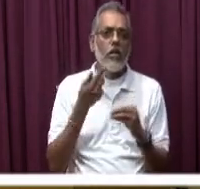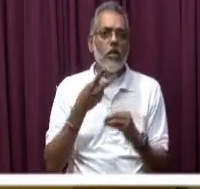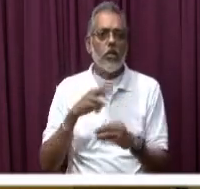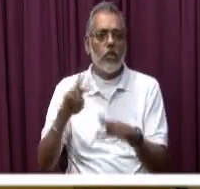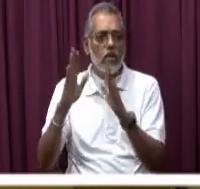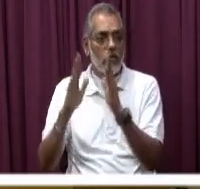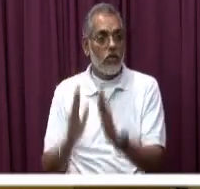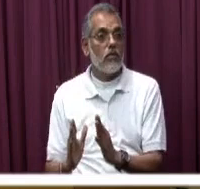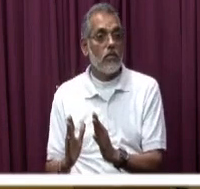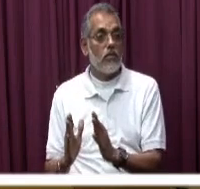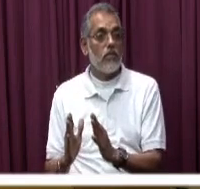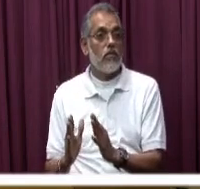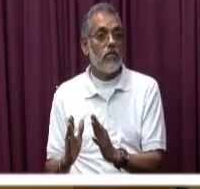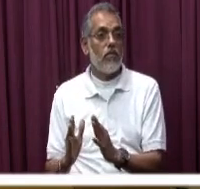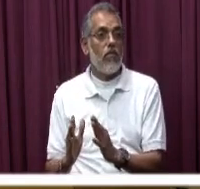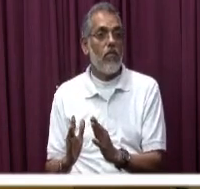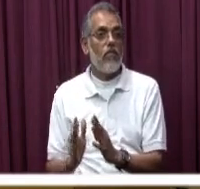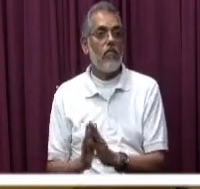12.